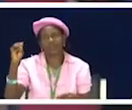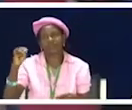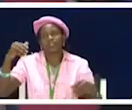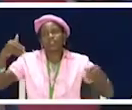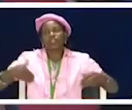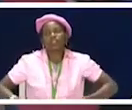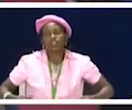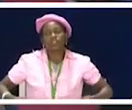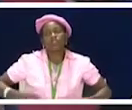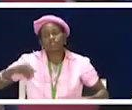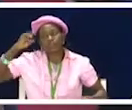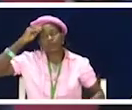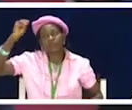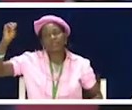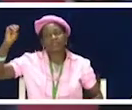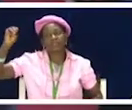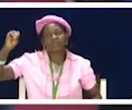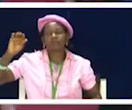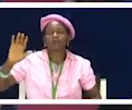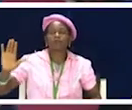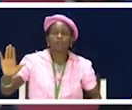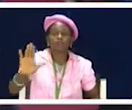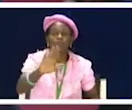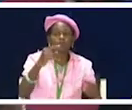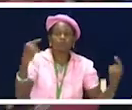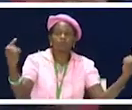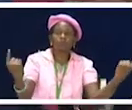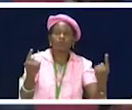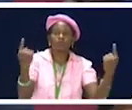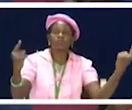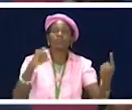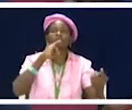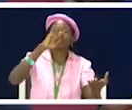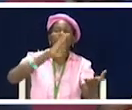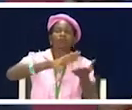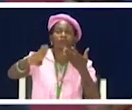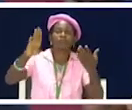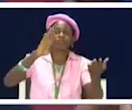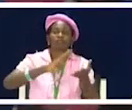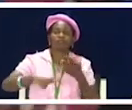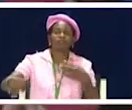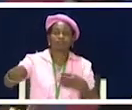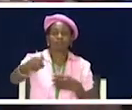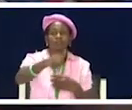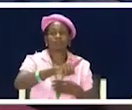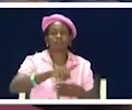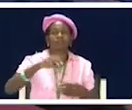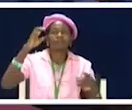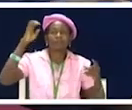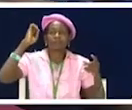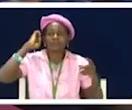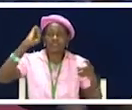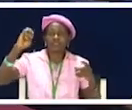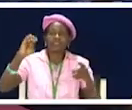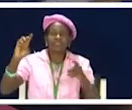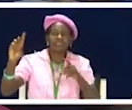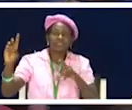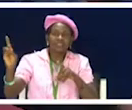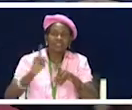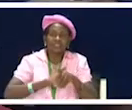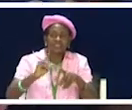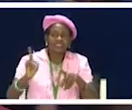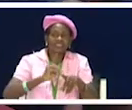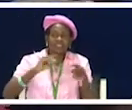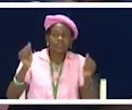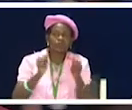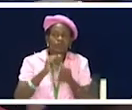Young man, thy sins be forgiven thee. He dealt with